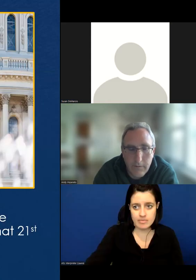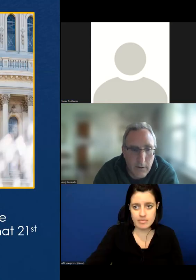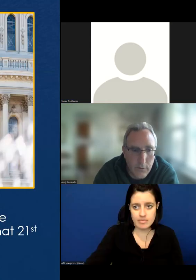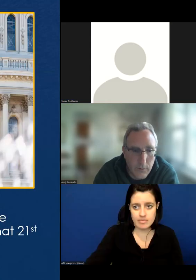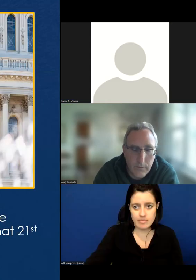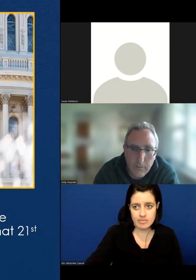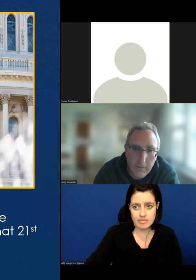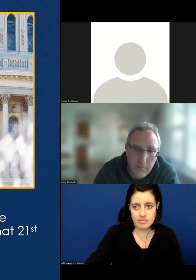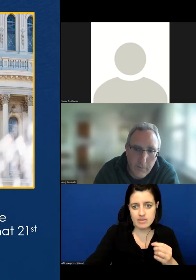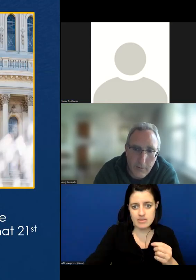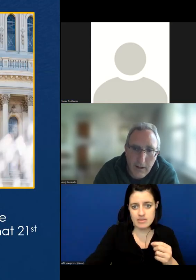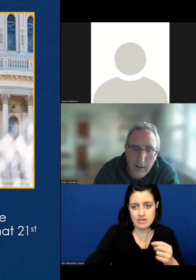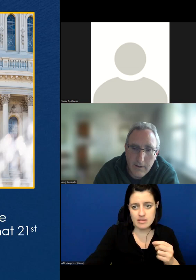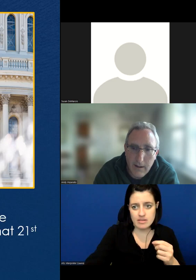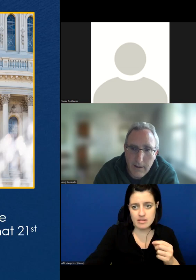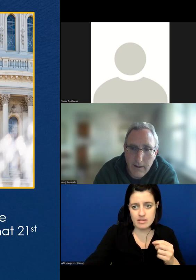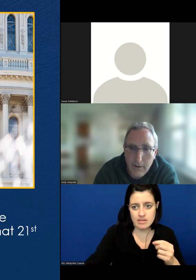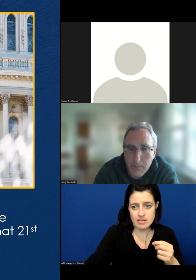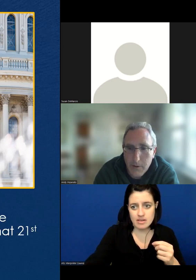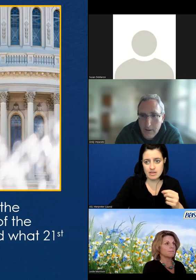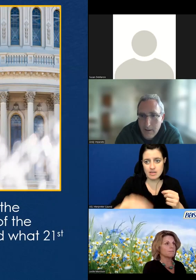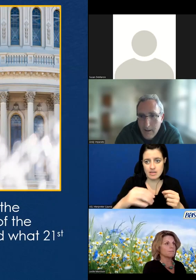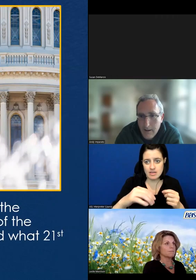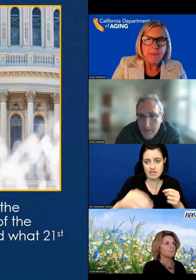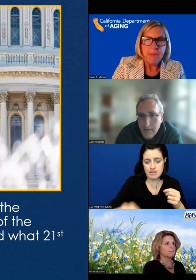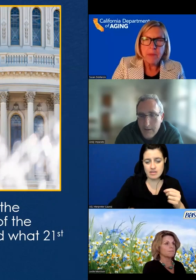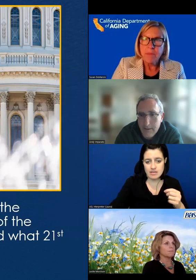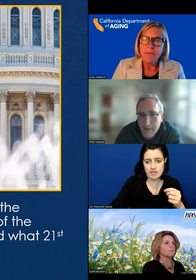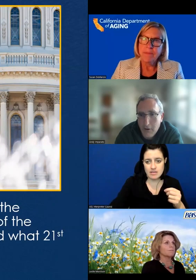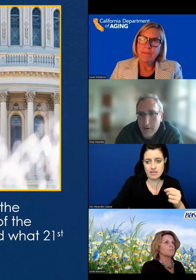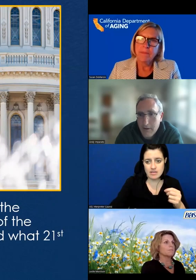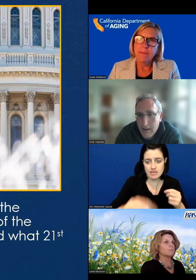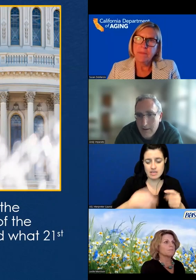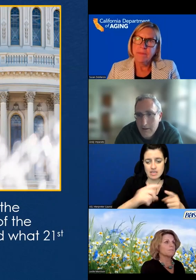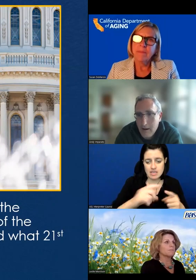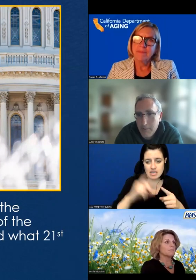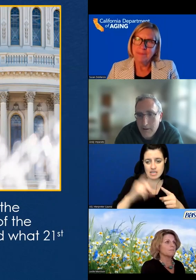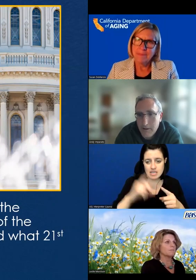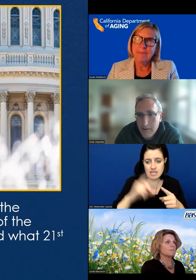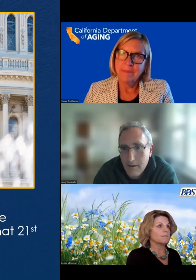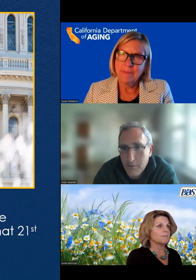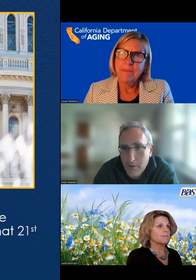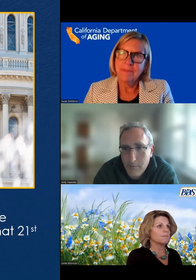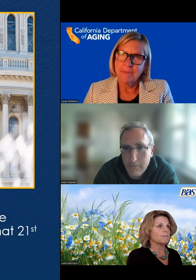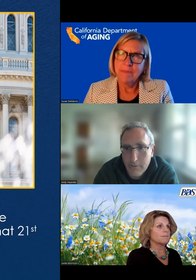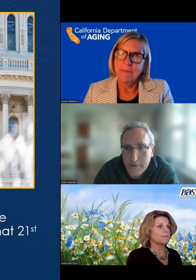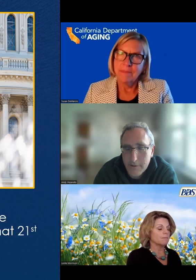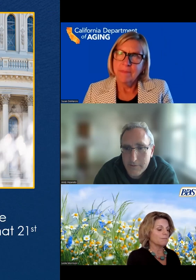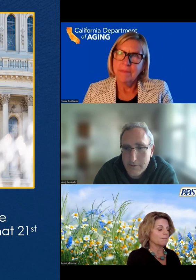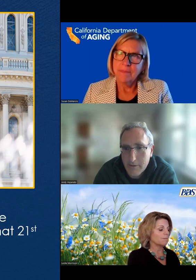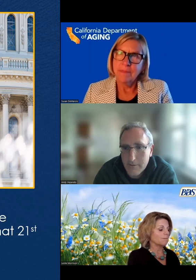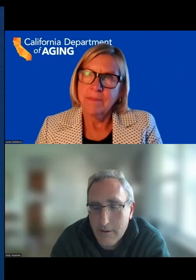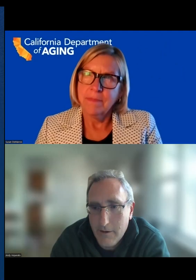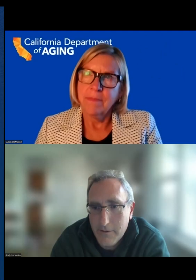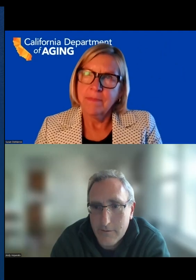Community Living who ran AARP and the ARC and NAMI in Delaware before she